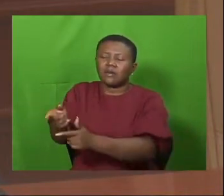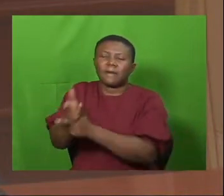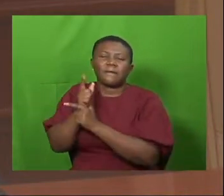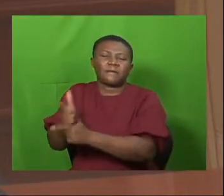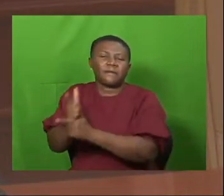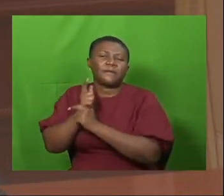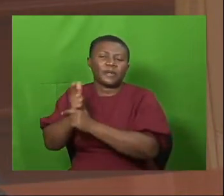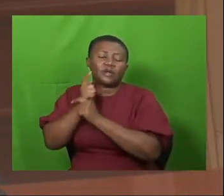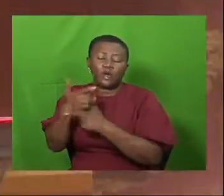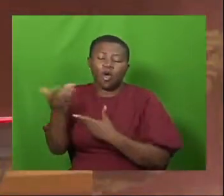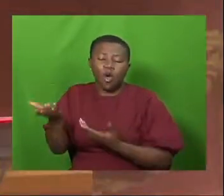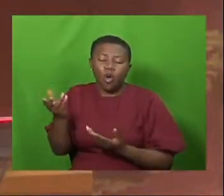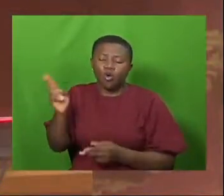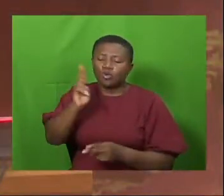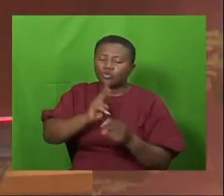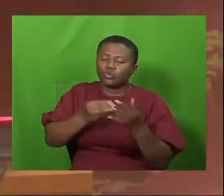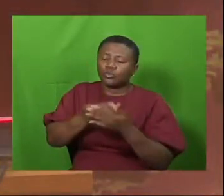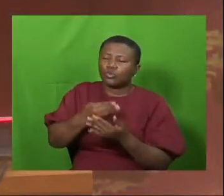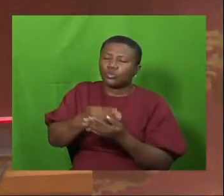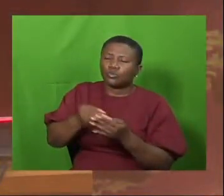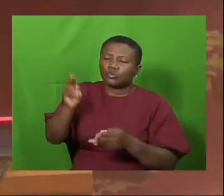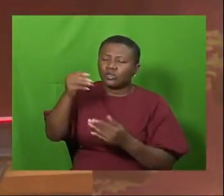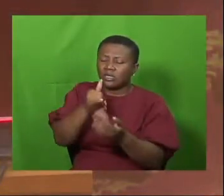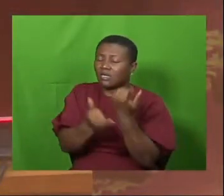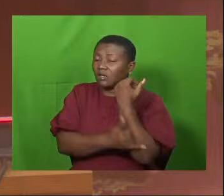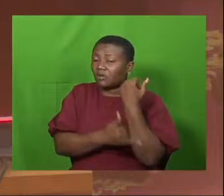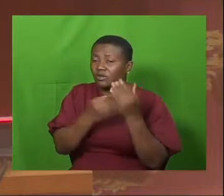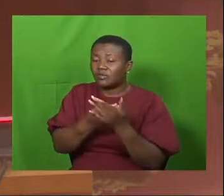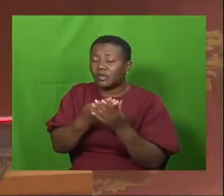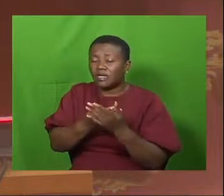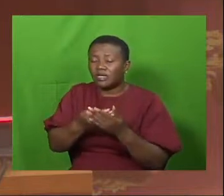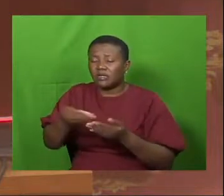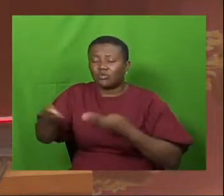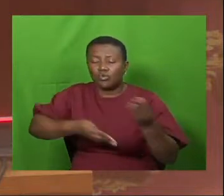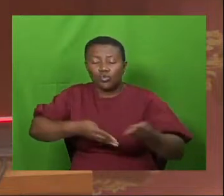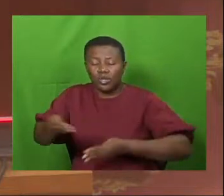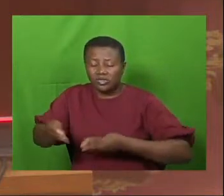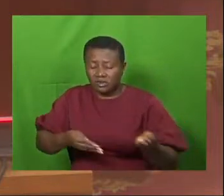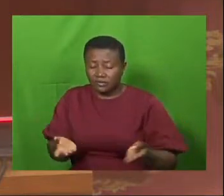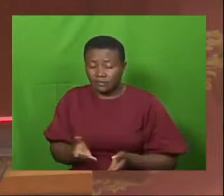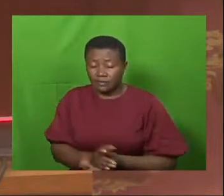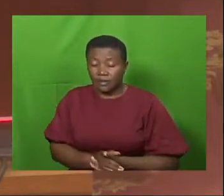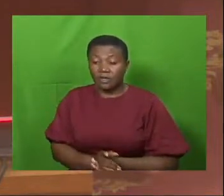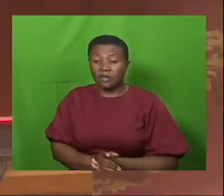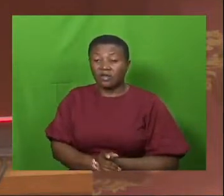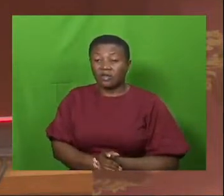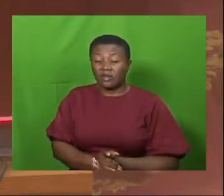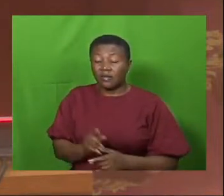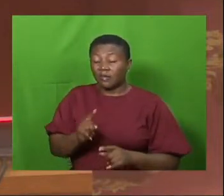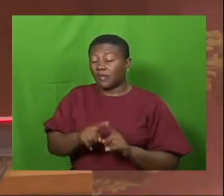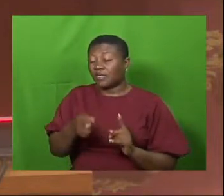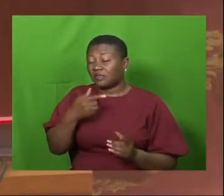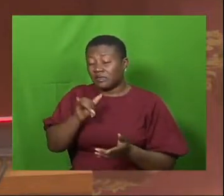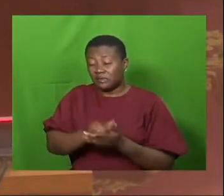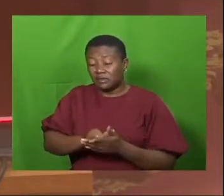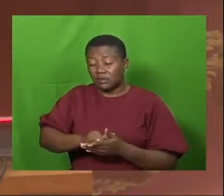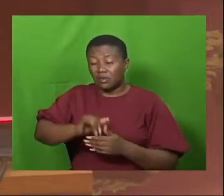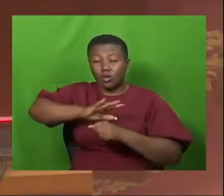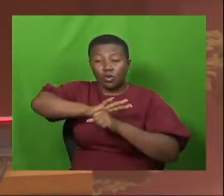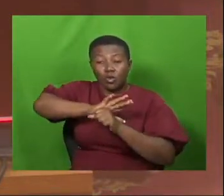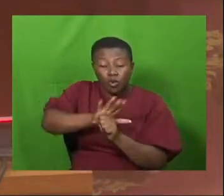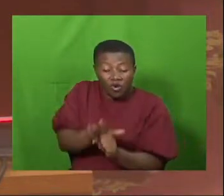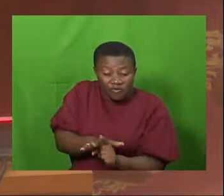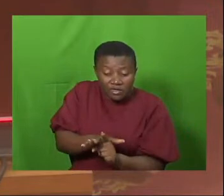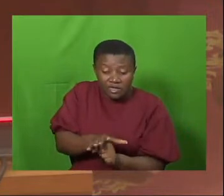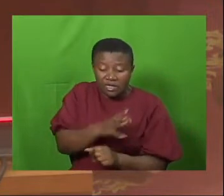has created economic problems we see today. The fact remains, COVID-19 and the war